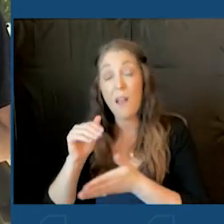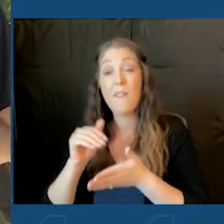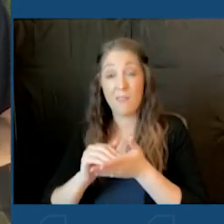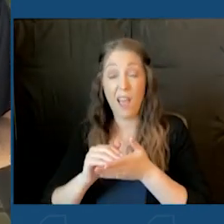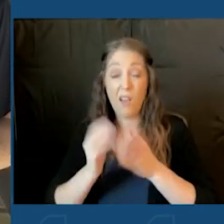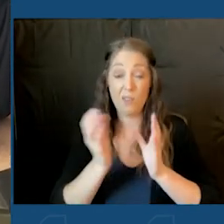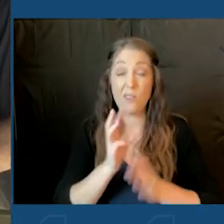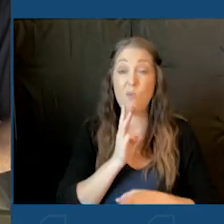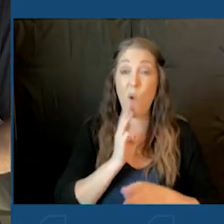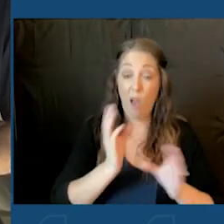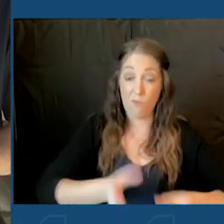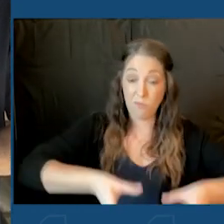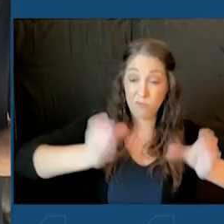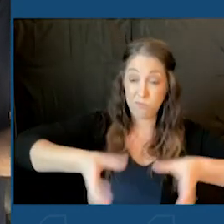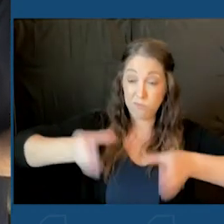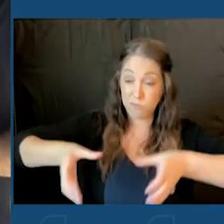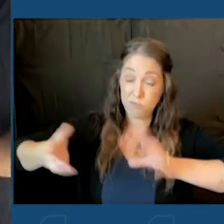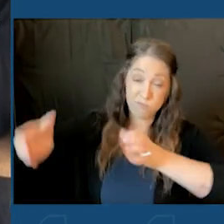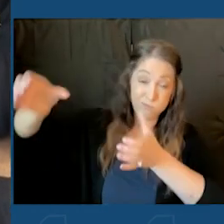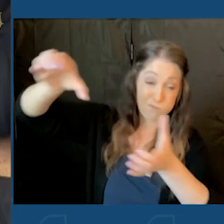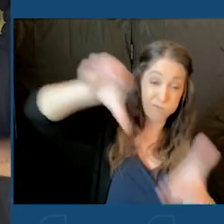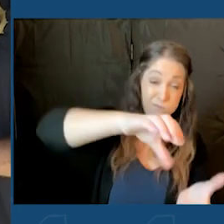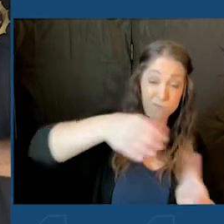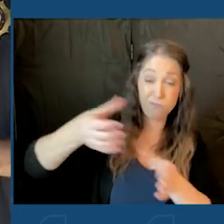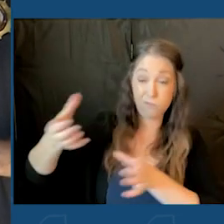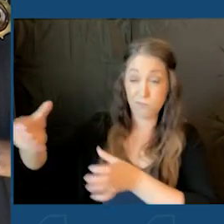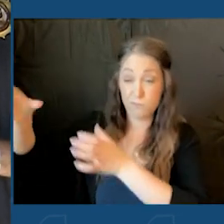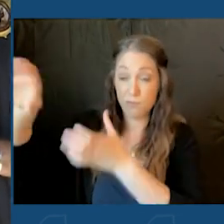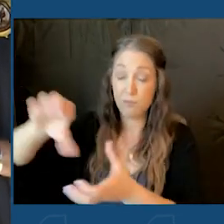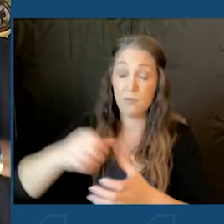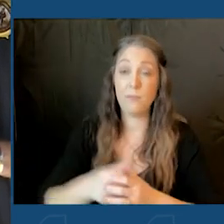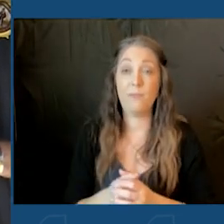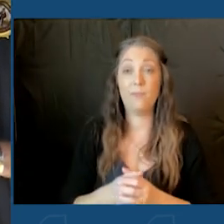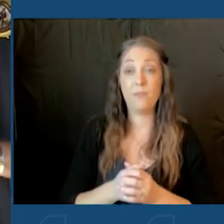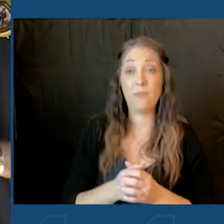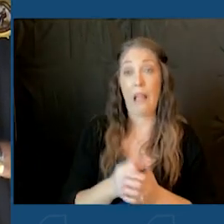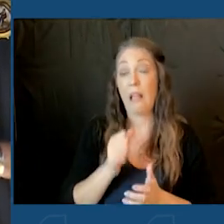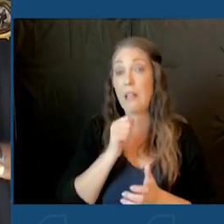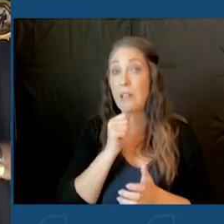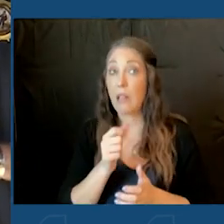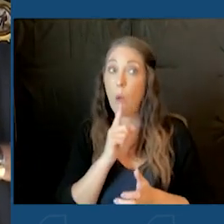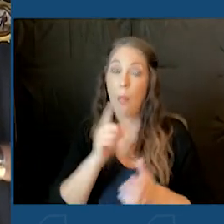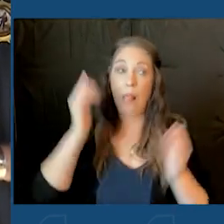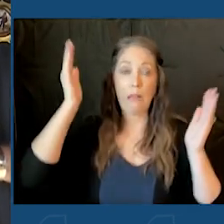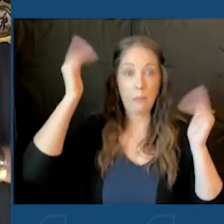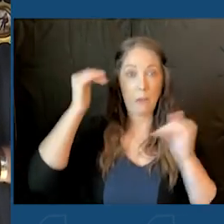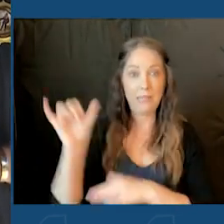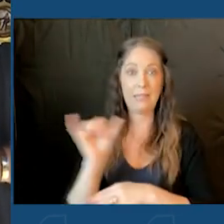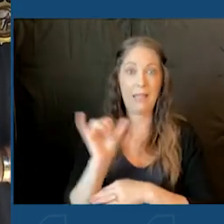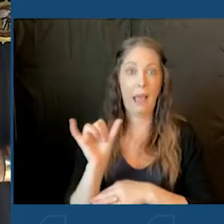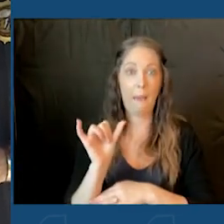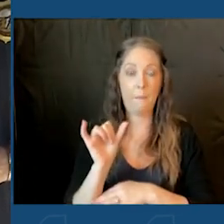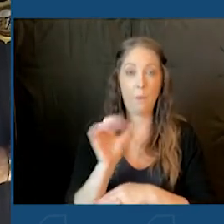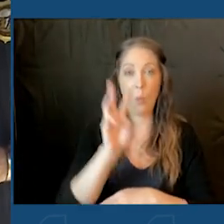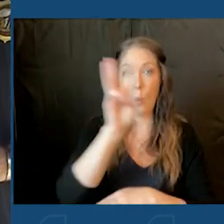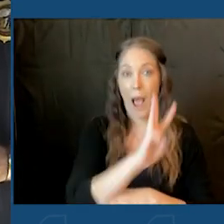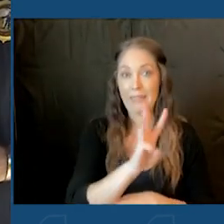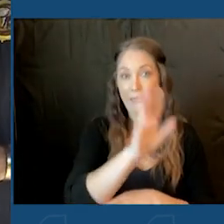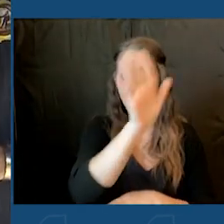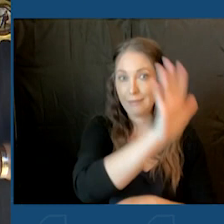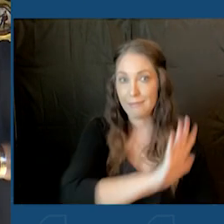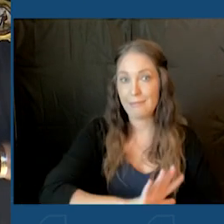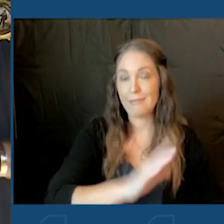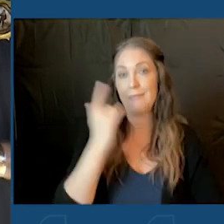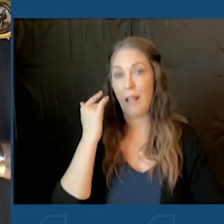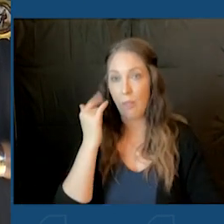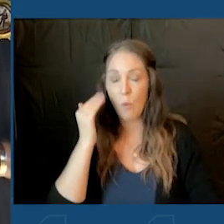acknowledge that this is something we're not as experienced with, like they are out west. It's expansive, it's destructive, and we're